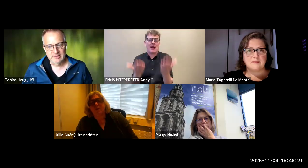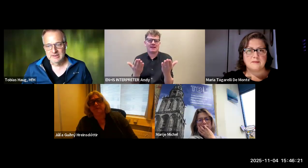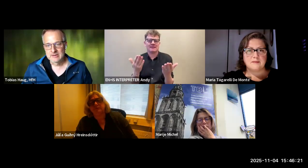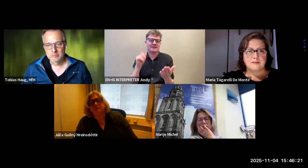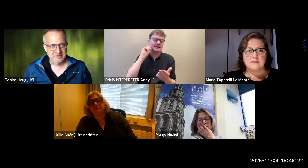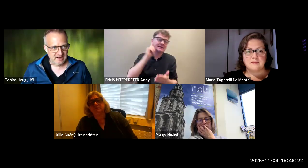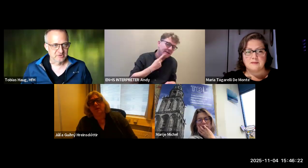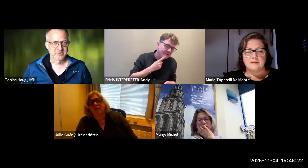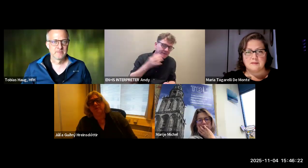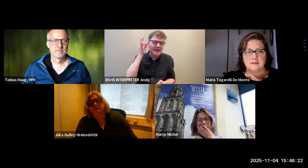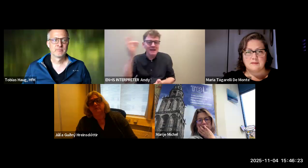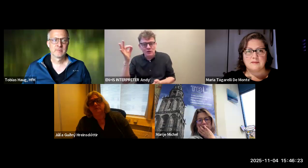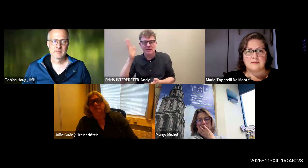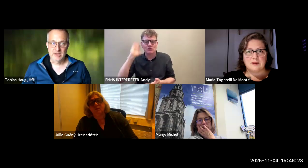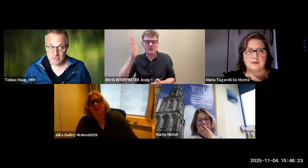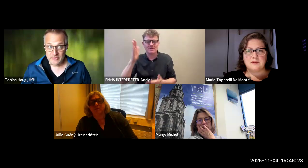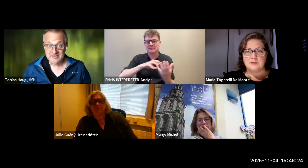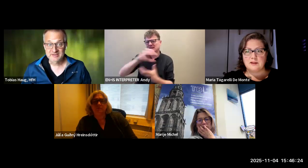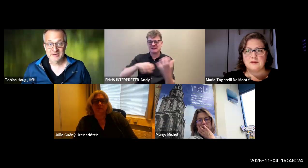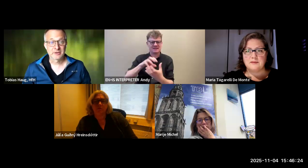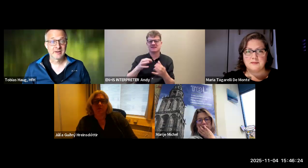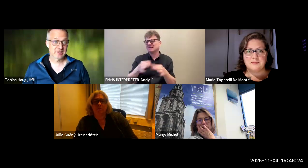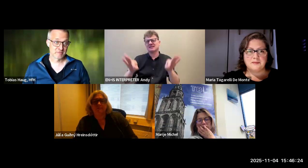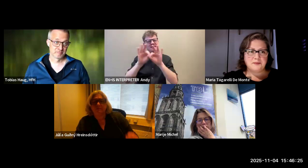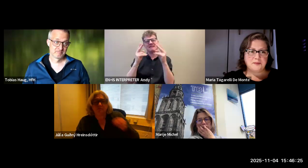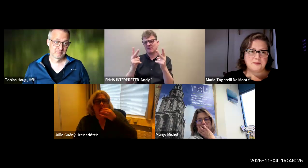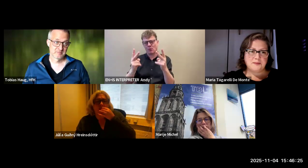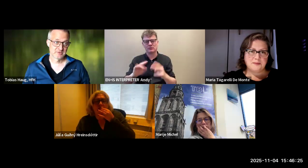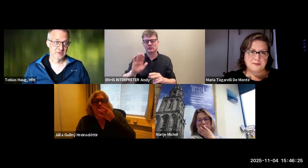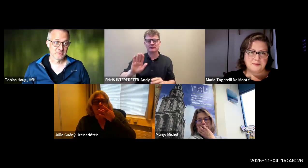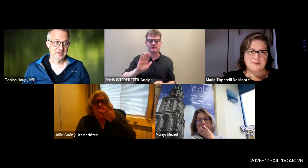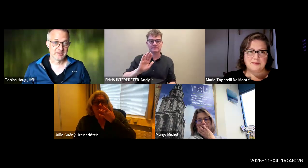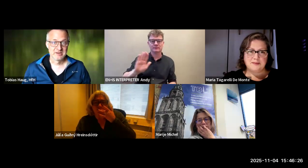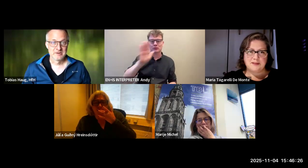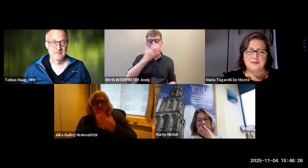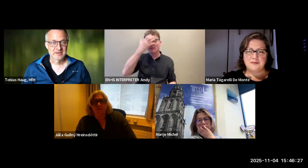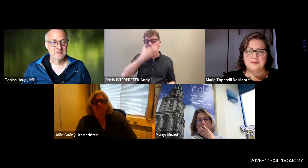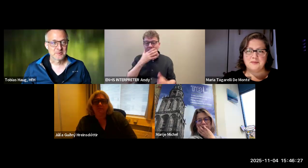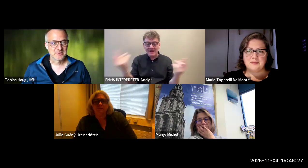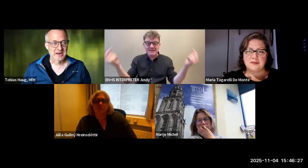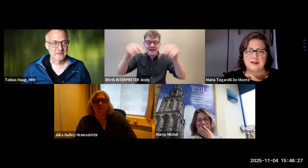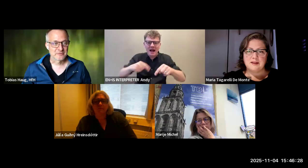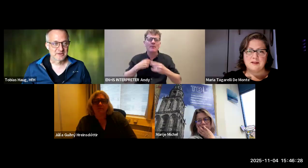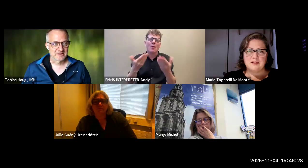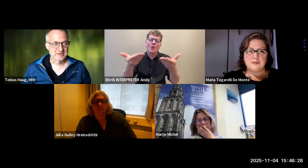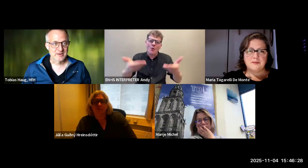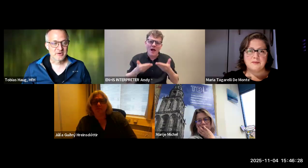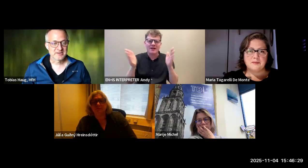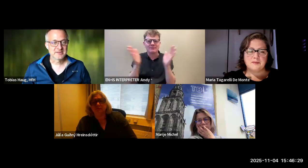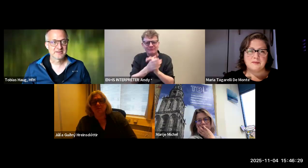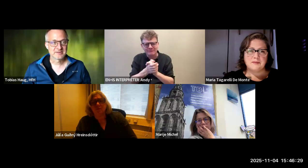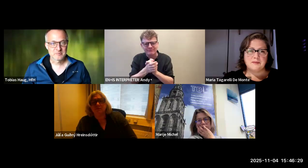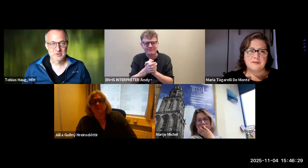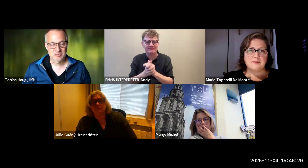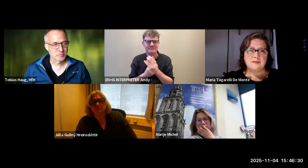and hearing presenters. And new faces are very welcome. So sometimes we have